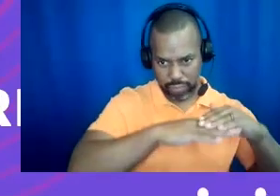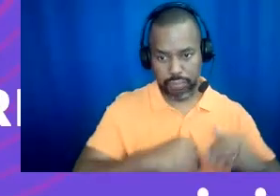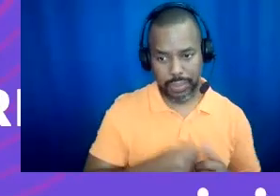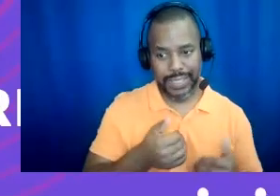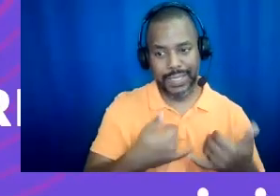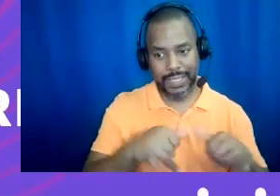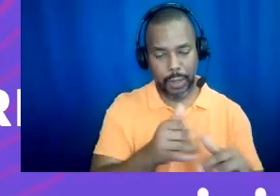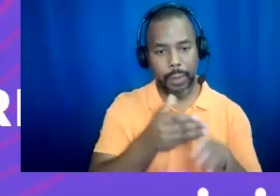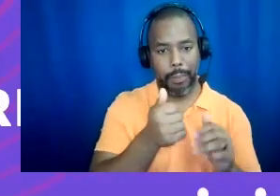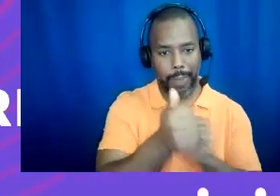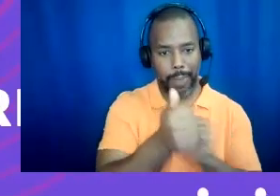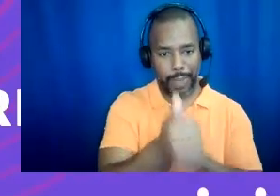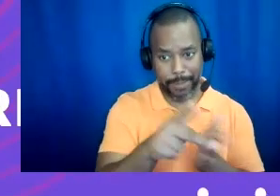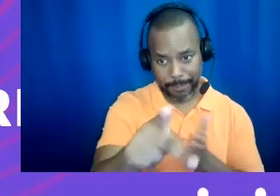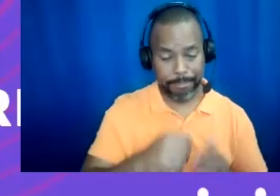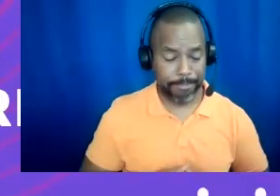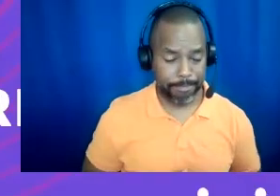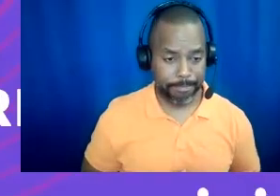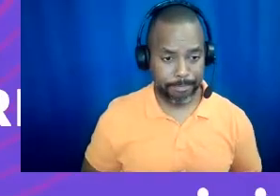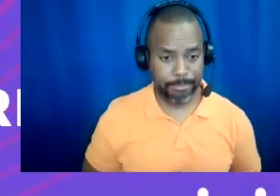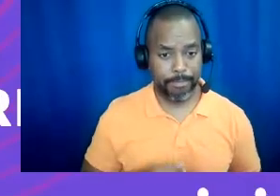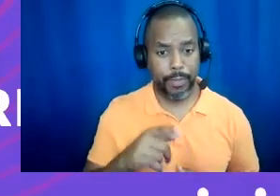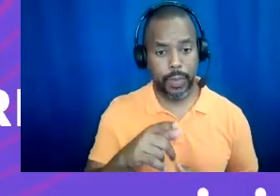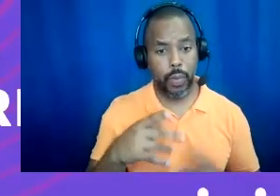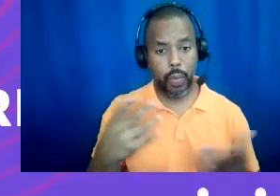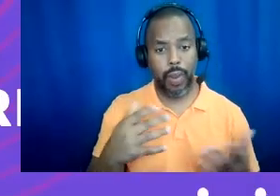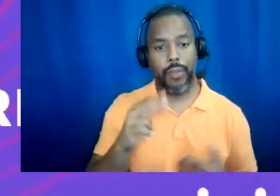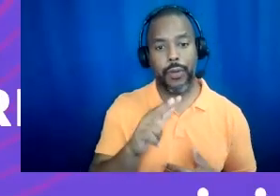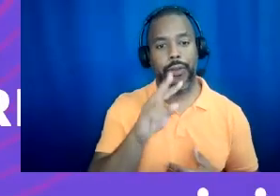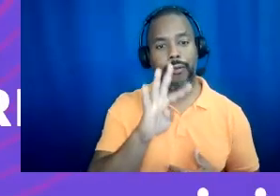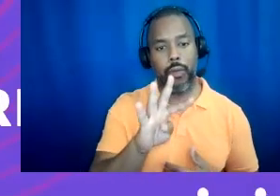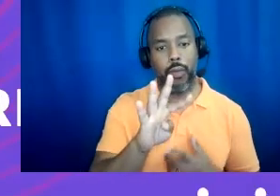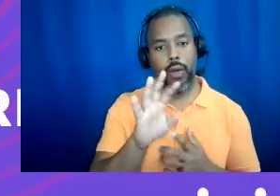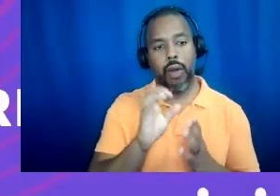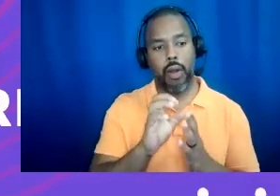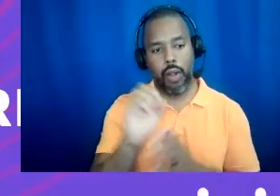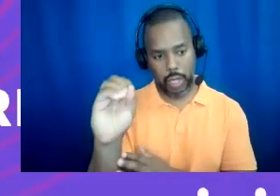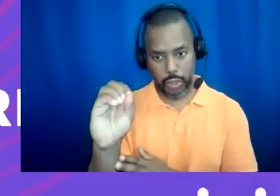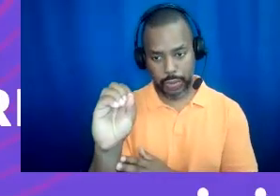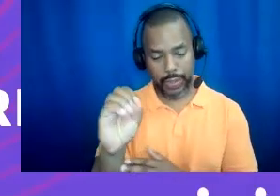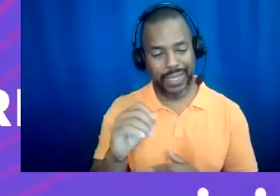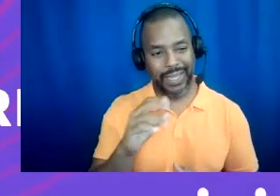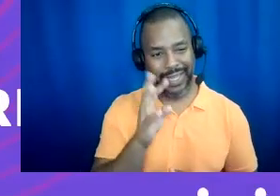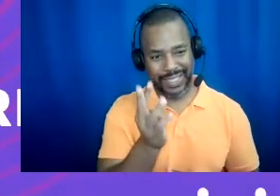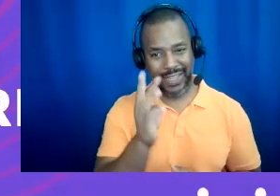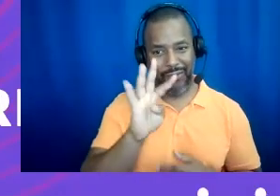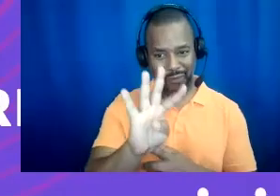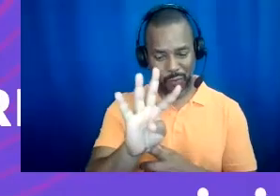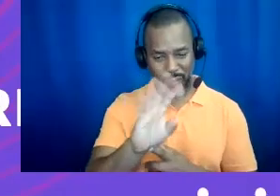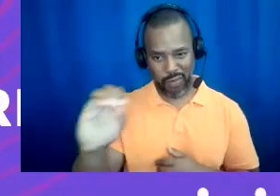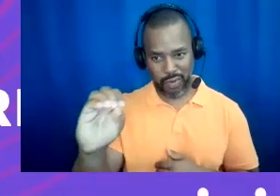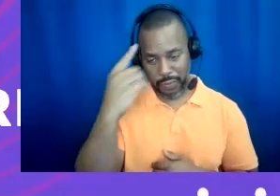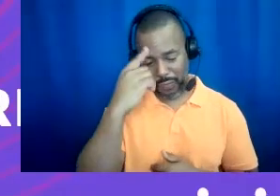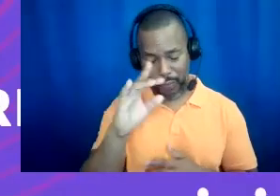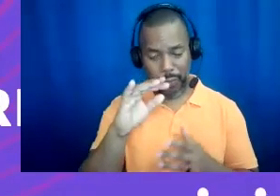maximum pay or maximum out of pocket for that year is $3,400 for an individual. $6,800 for a family. This is the most you're going to pay